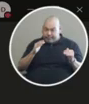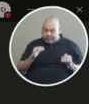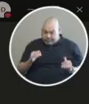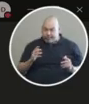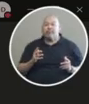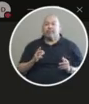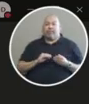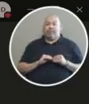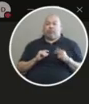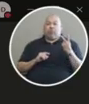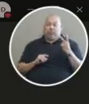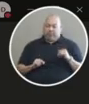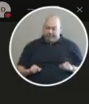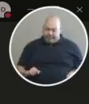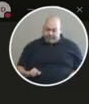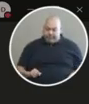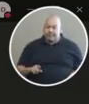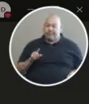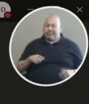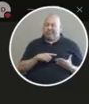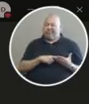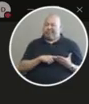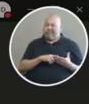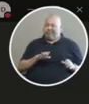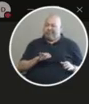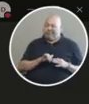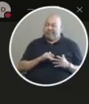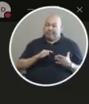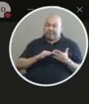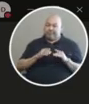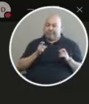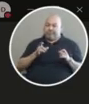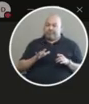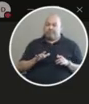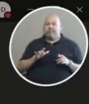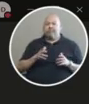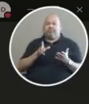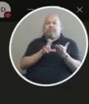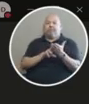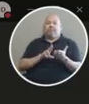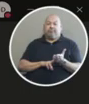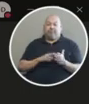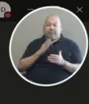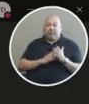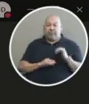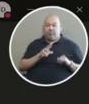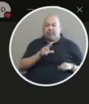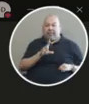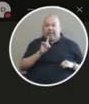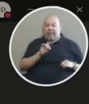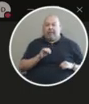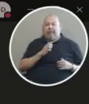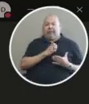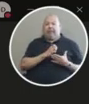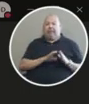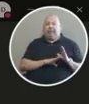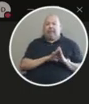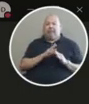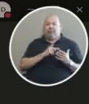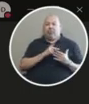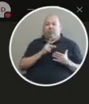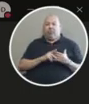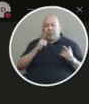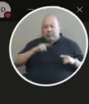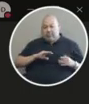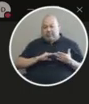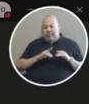next item is number 2. This is discussion and action that the city manager be authorized to sign a Chapter 380 Economic Development Program Agreement between